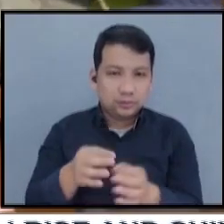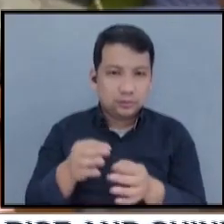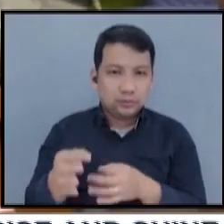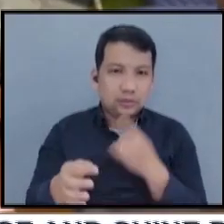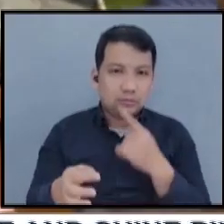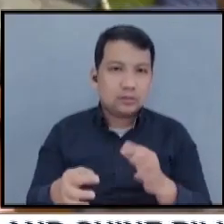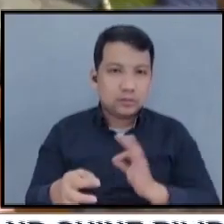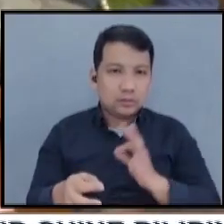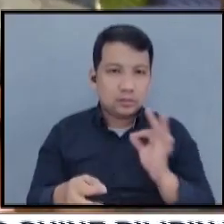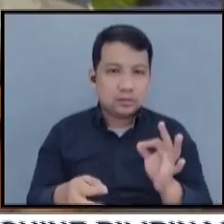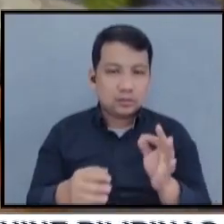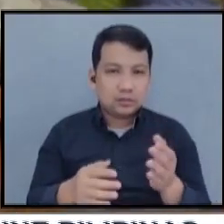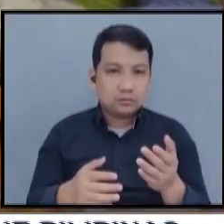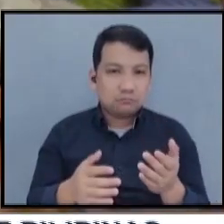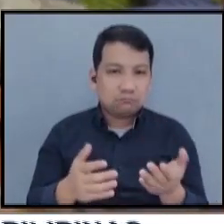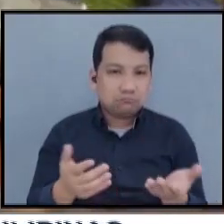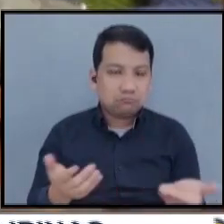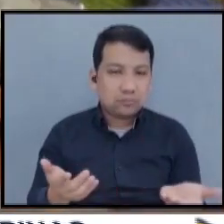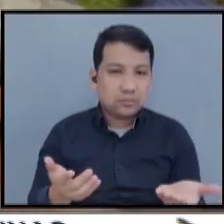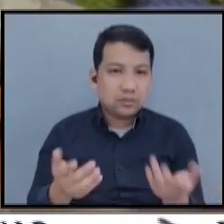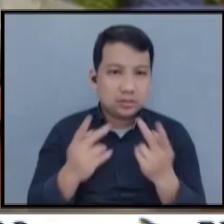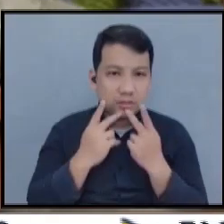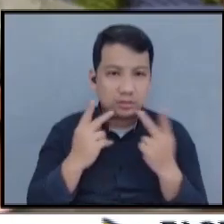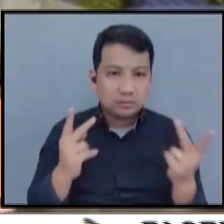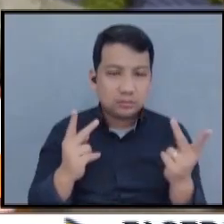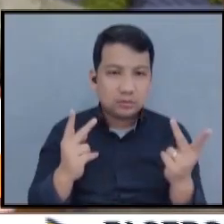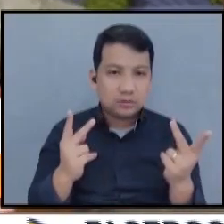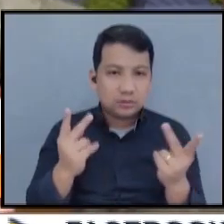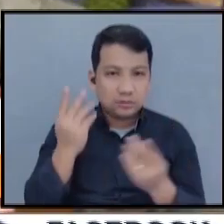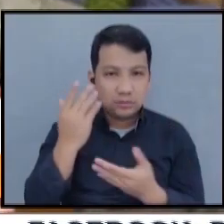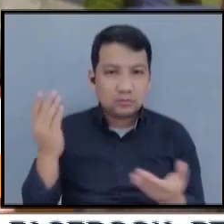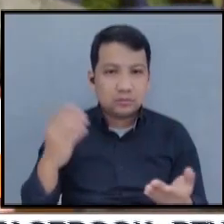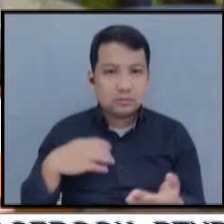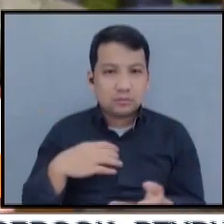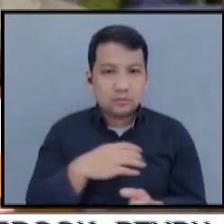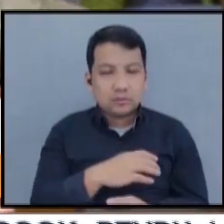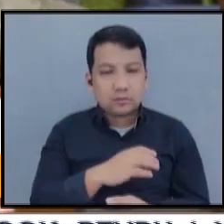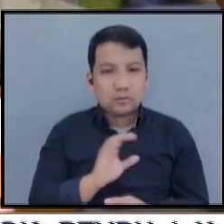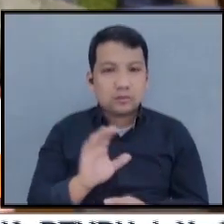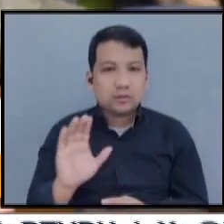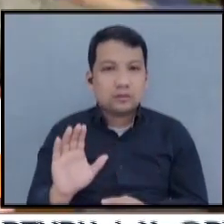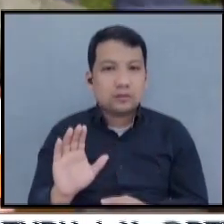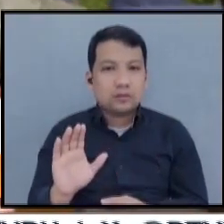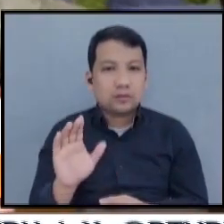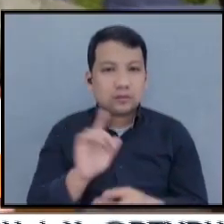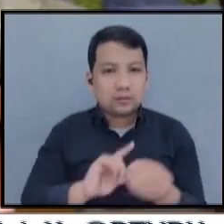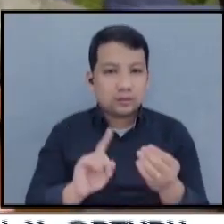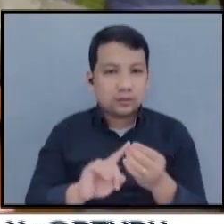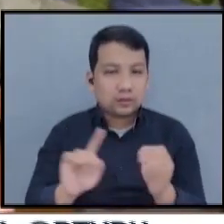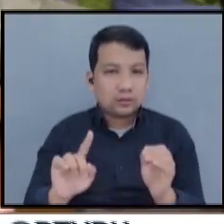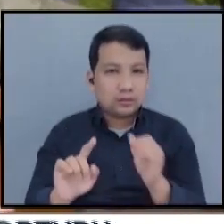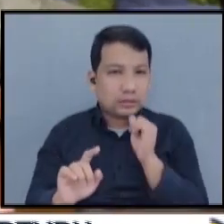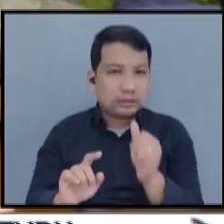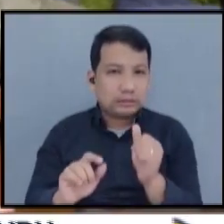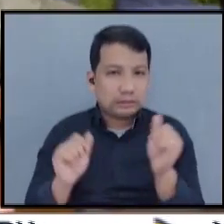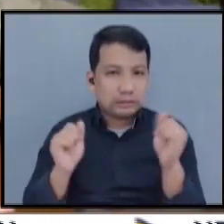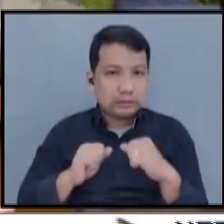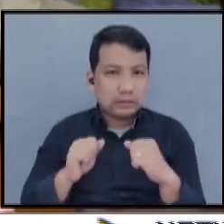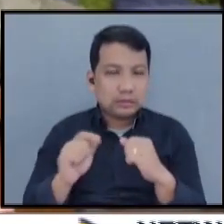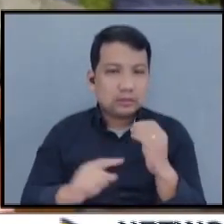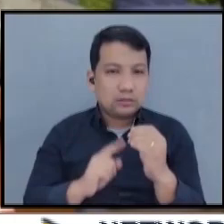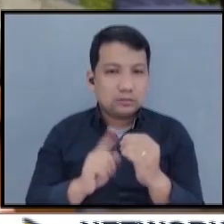reprimand, a public statement by the House of Representatives of its disapproval of the conduct